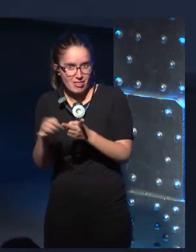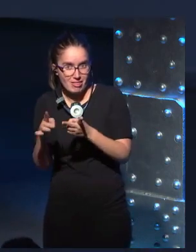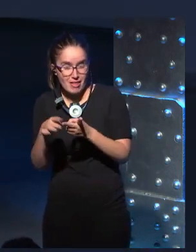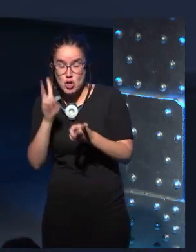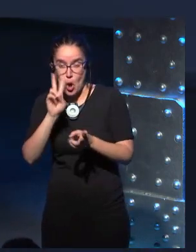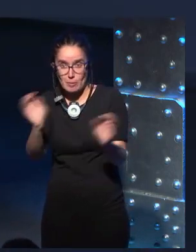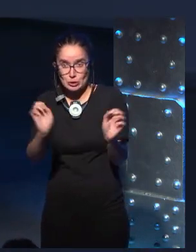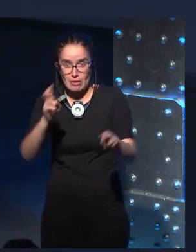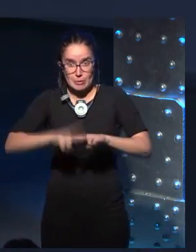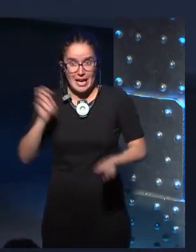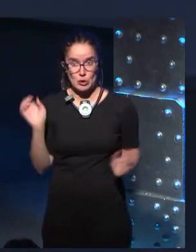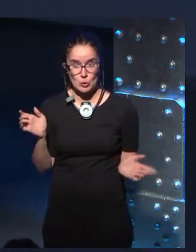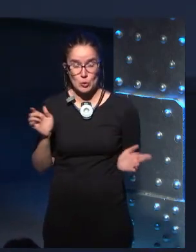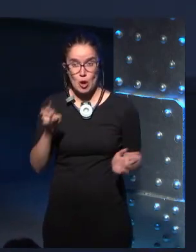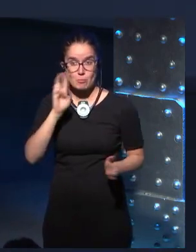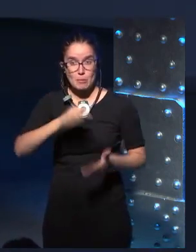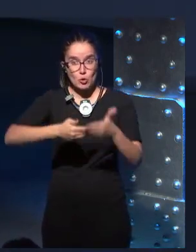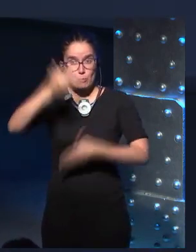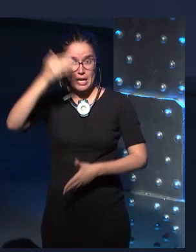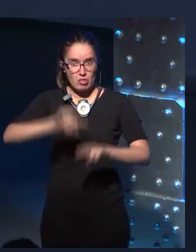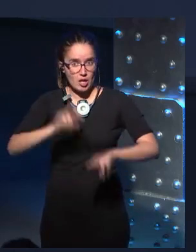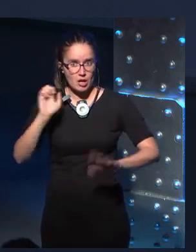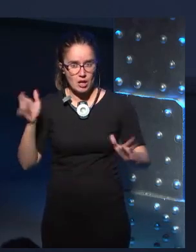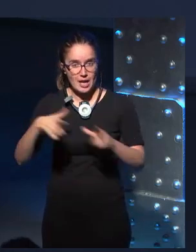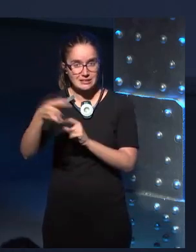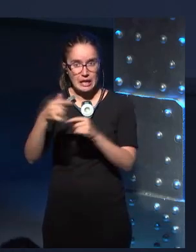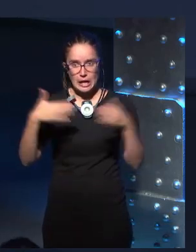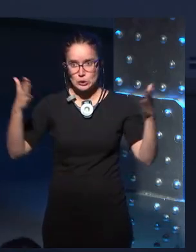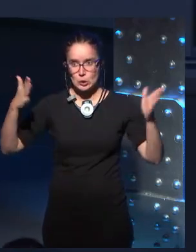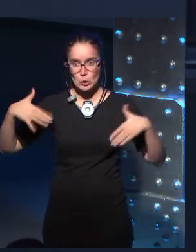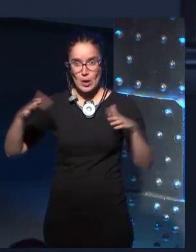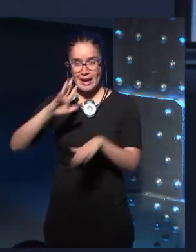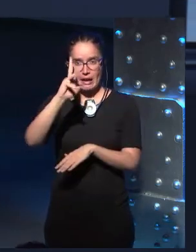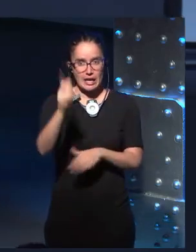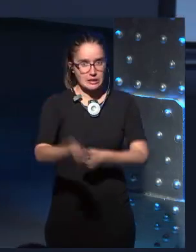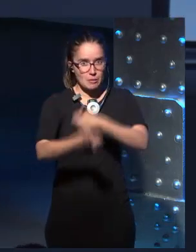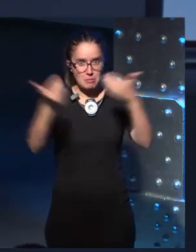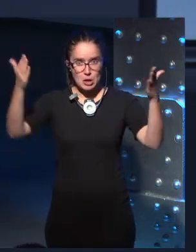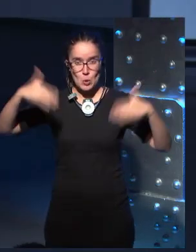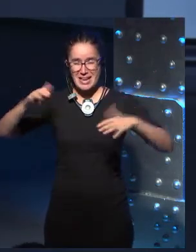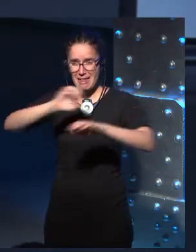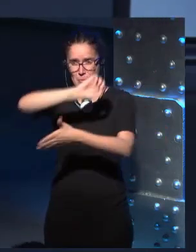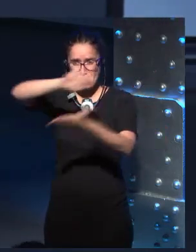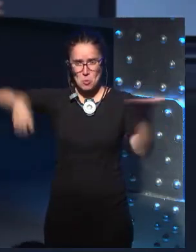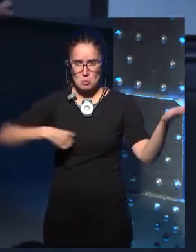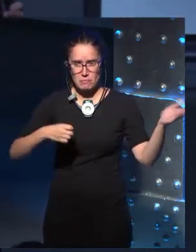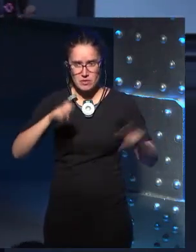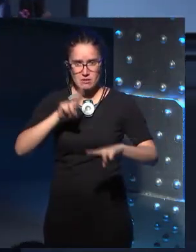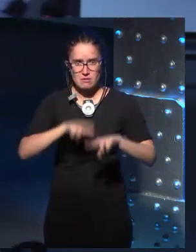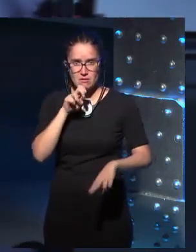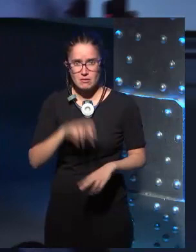wall, all black. No more stars, no more galaxies, no more nothing.